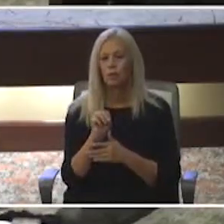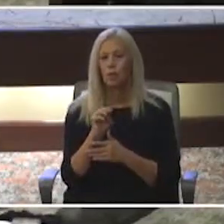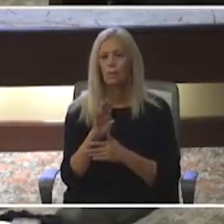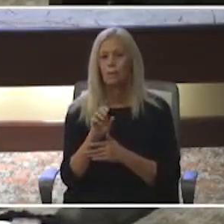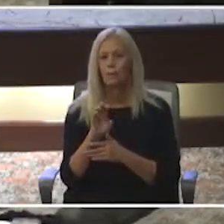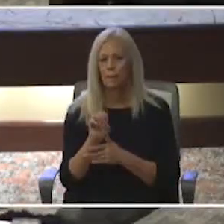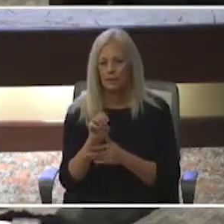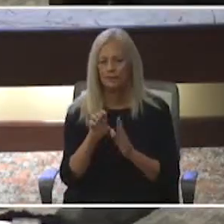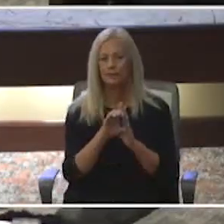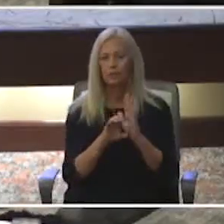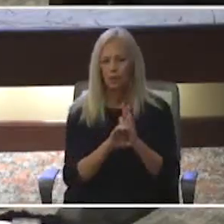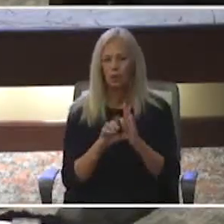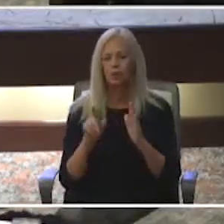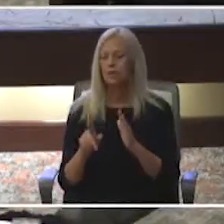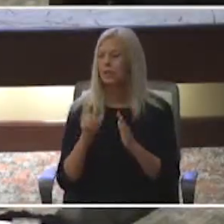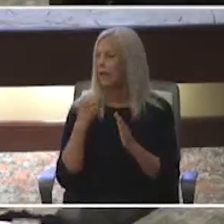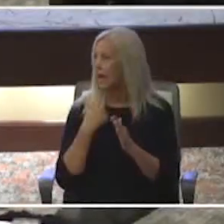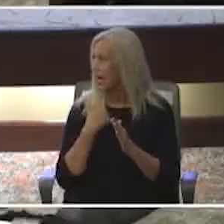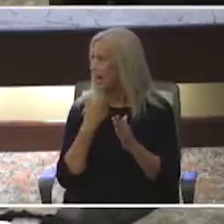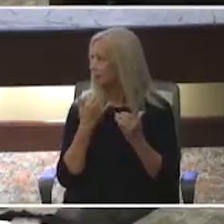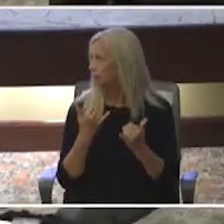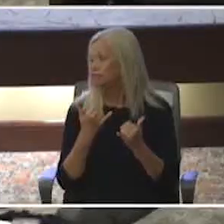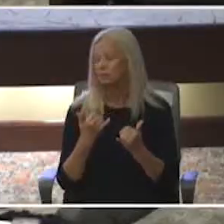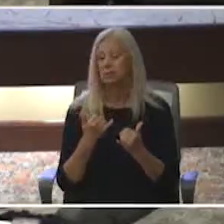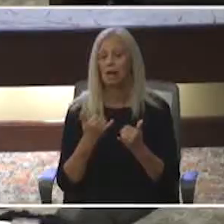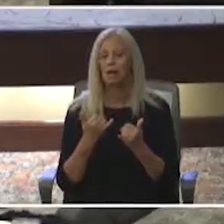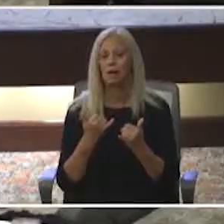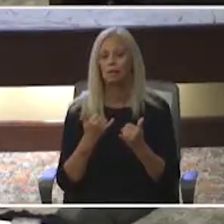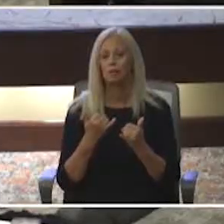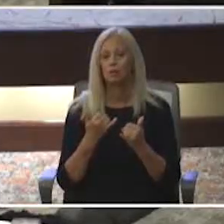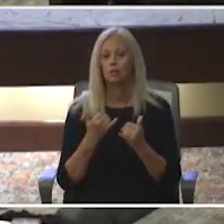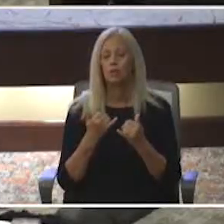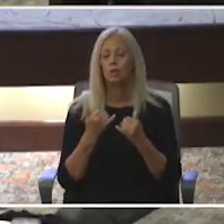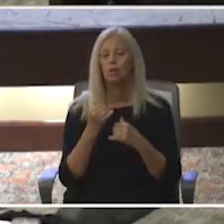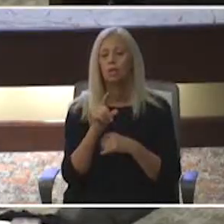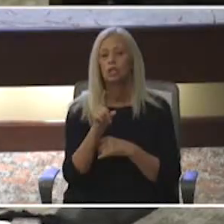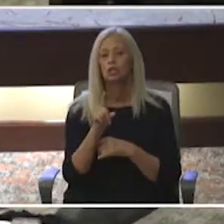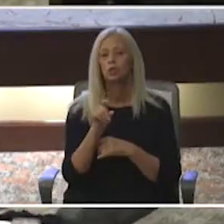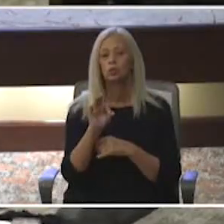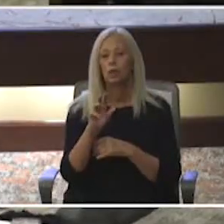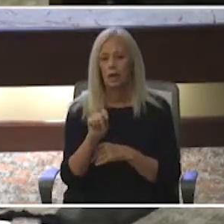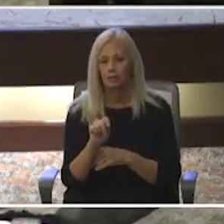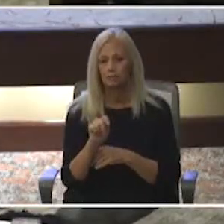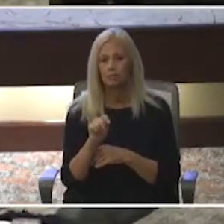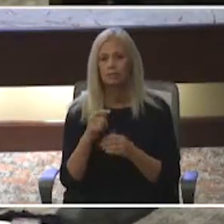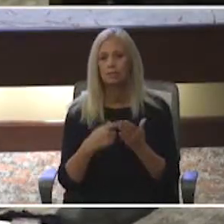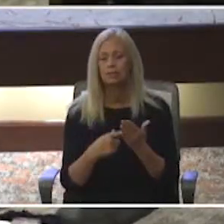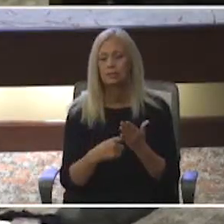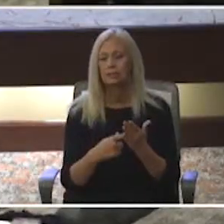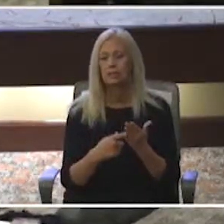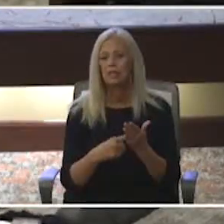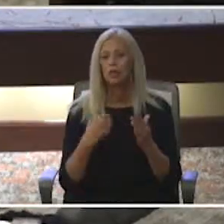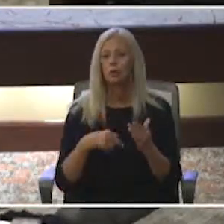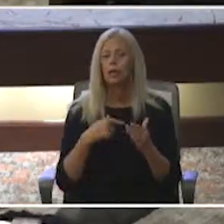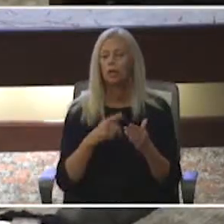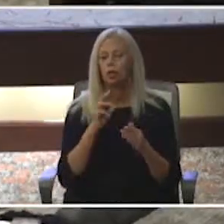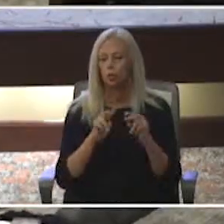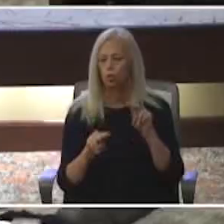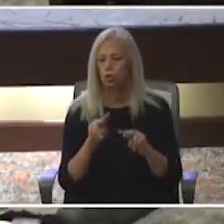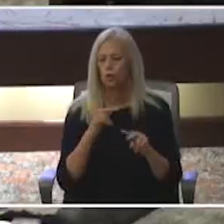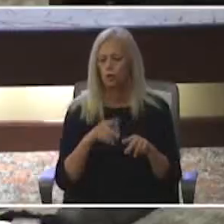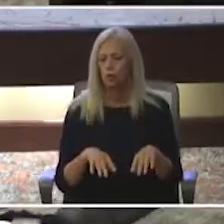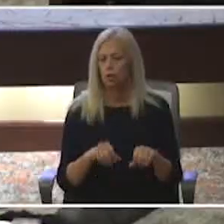are draft discussions currently. We're looking at an anticipated adoption process early